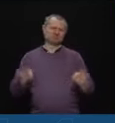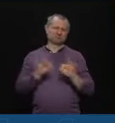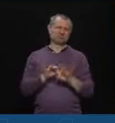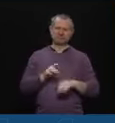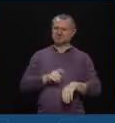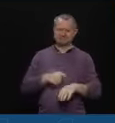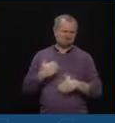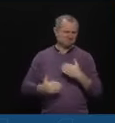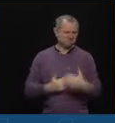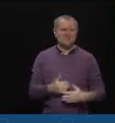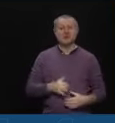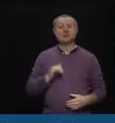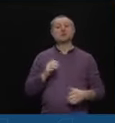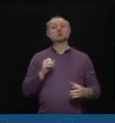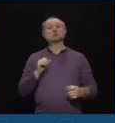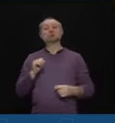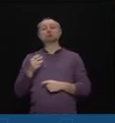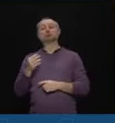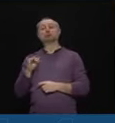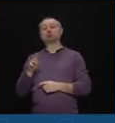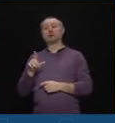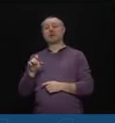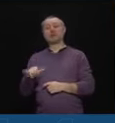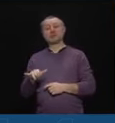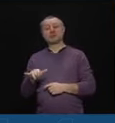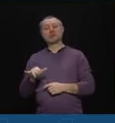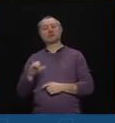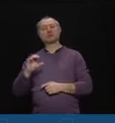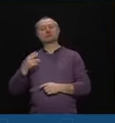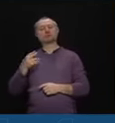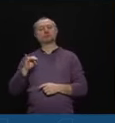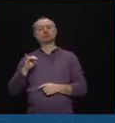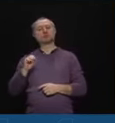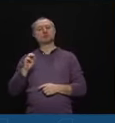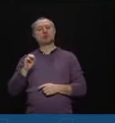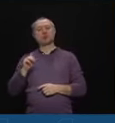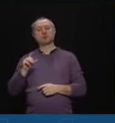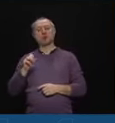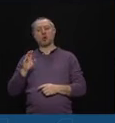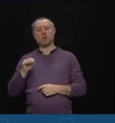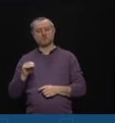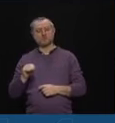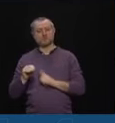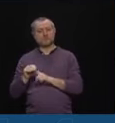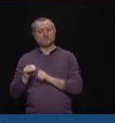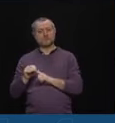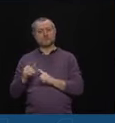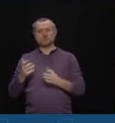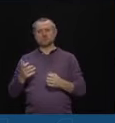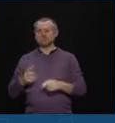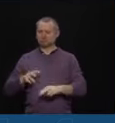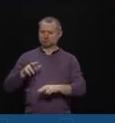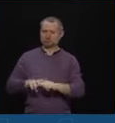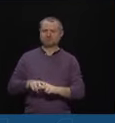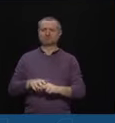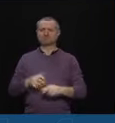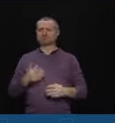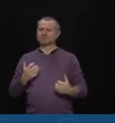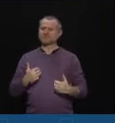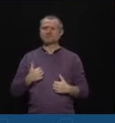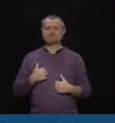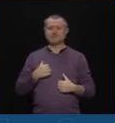Shirley Chisholm said she wanted her seat. She was not going to be told what to do. And she, you know, says, I'm taking my folding chair, if I have